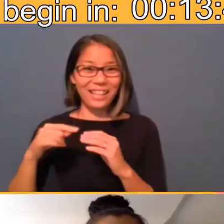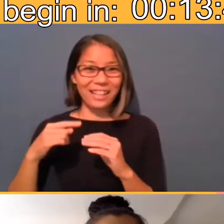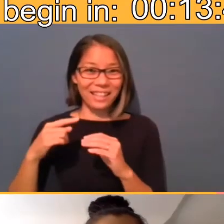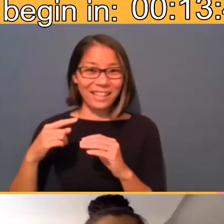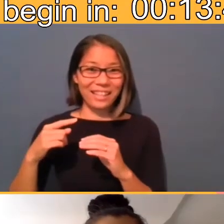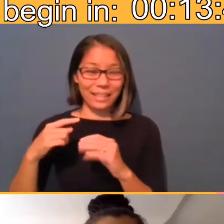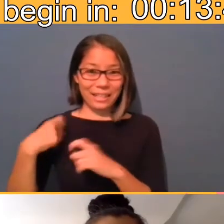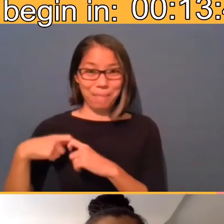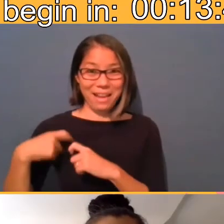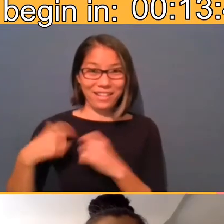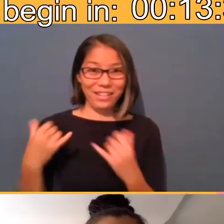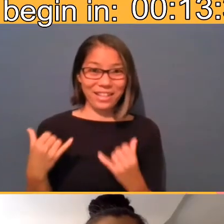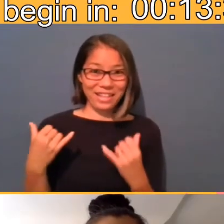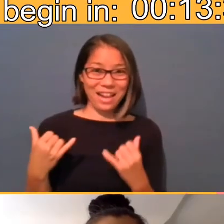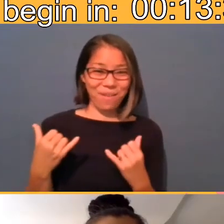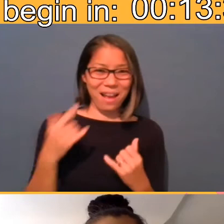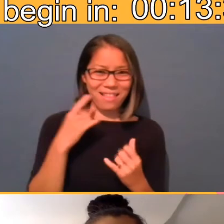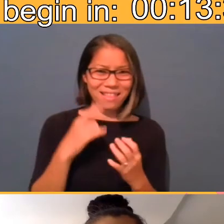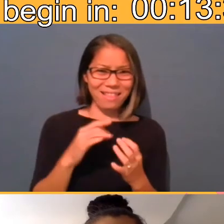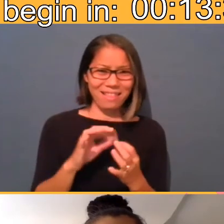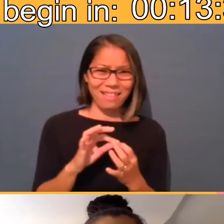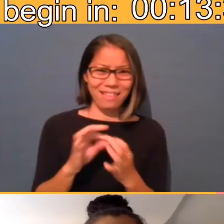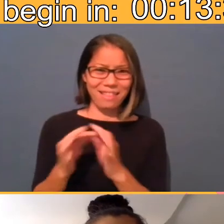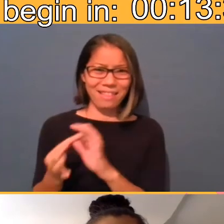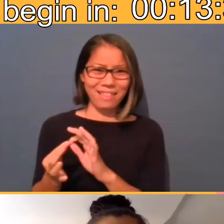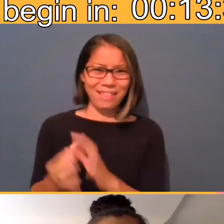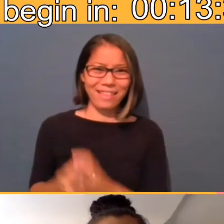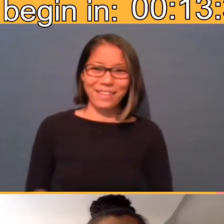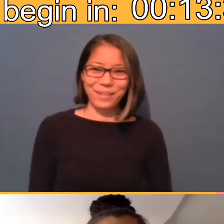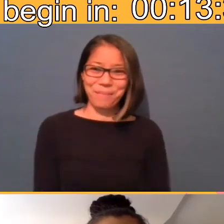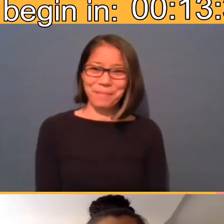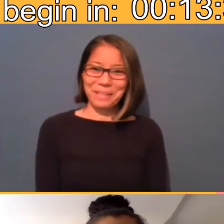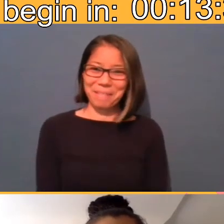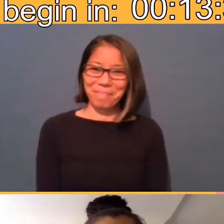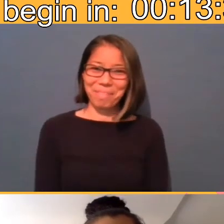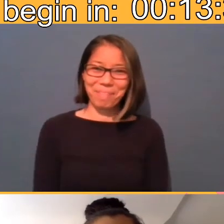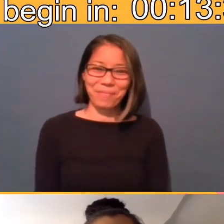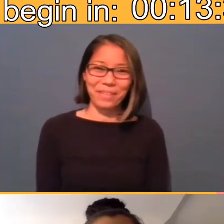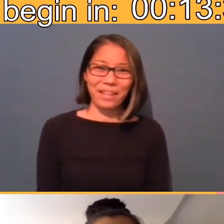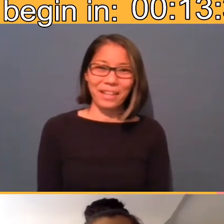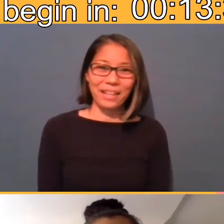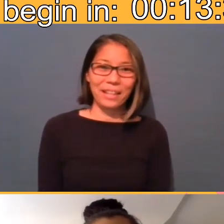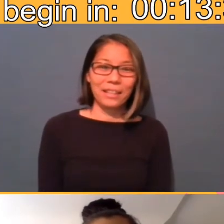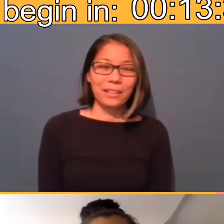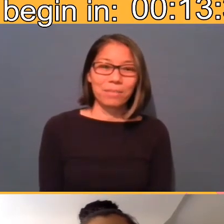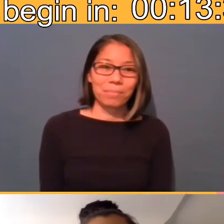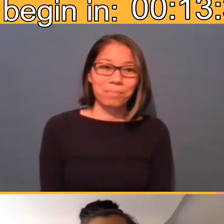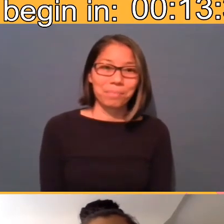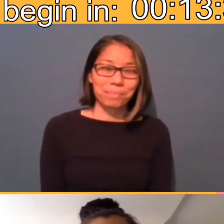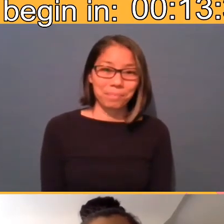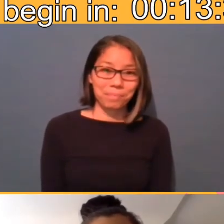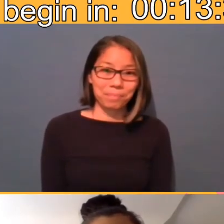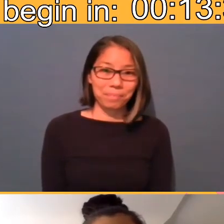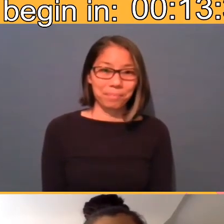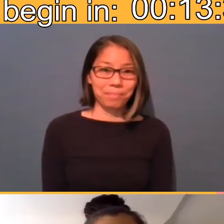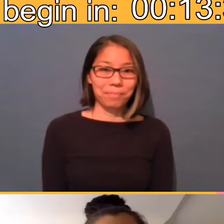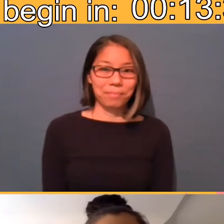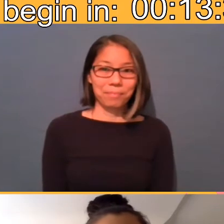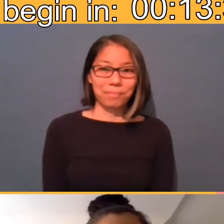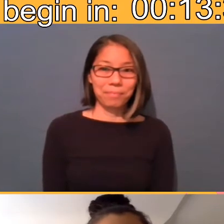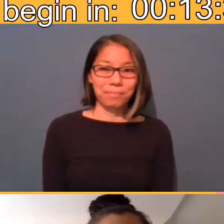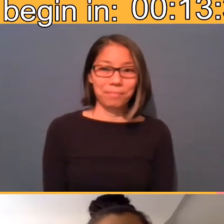este país, de todo este país, especialmente la gente de Tongva, que son de la tierra de